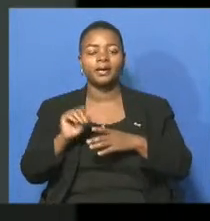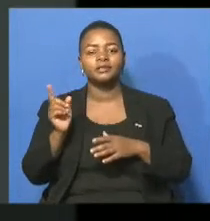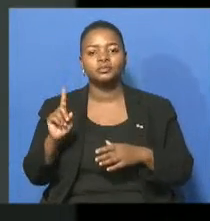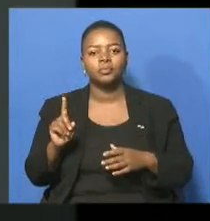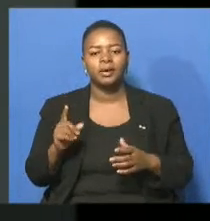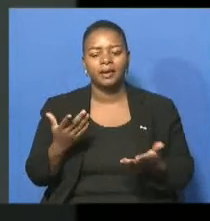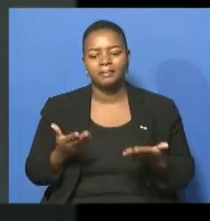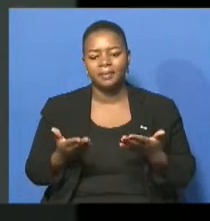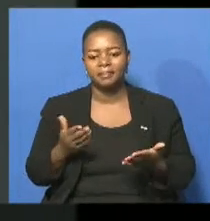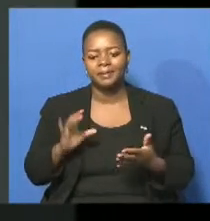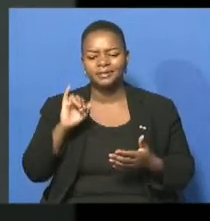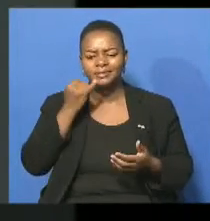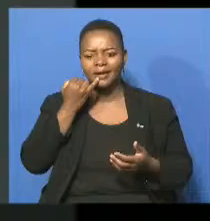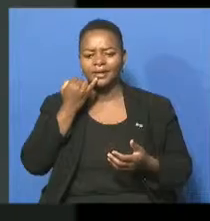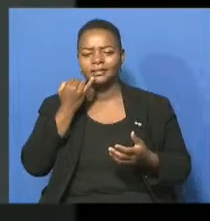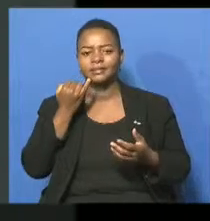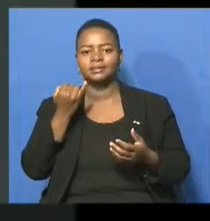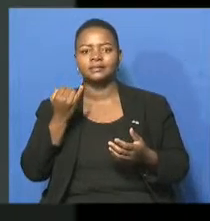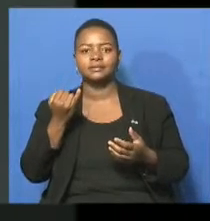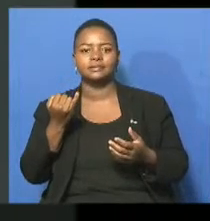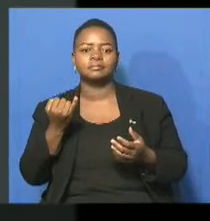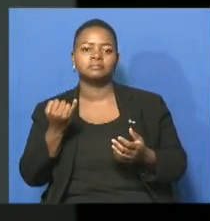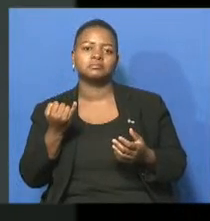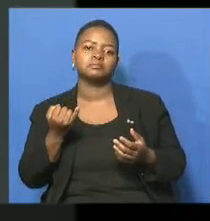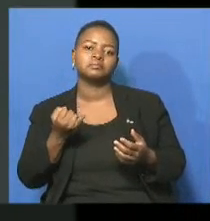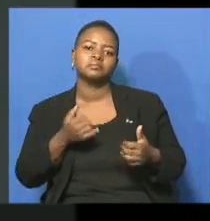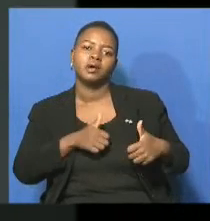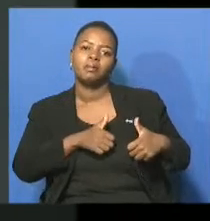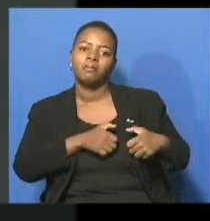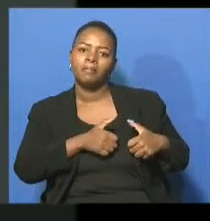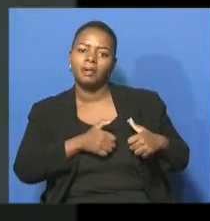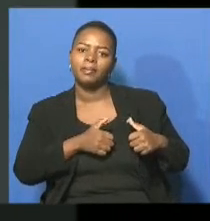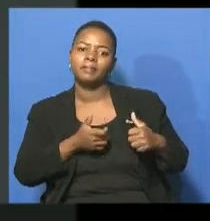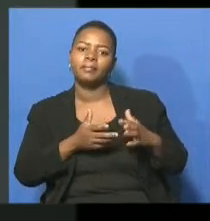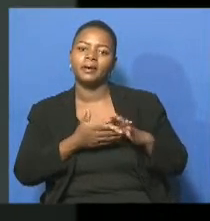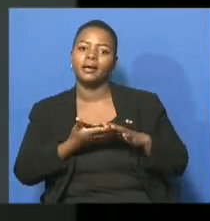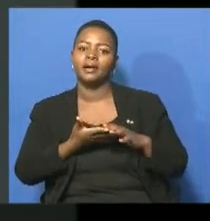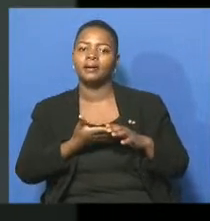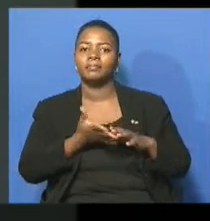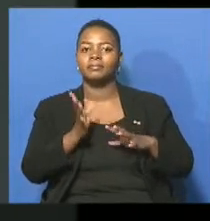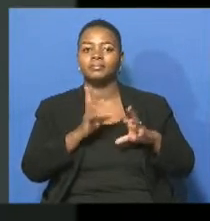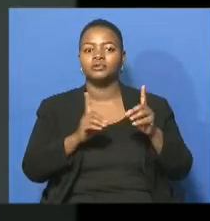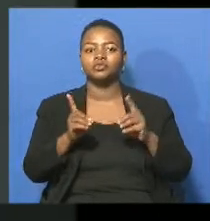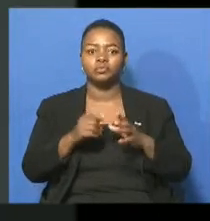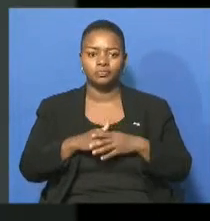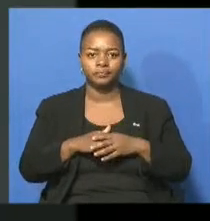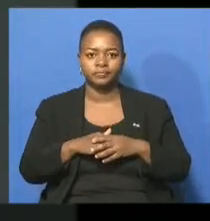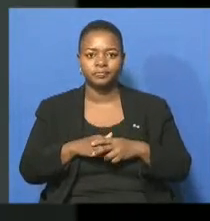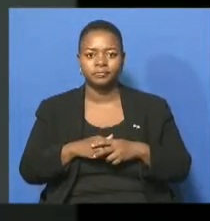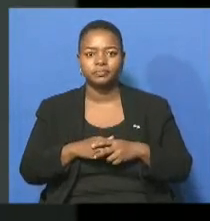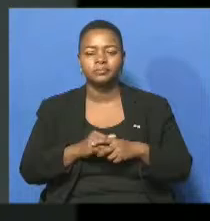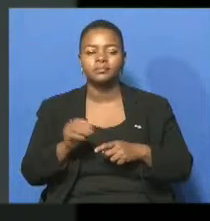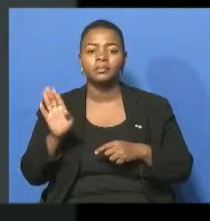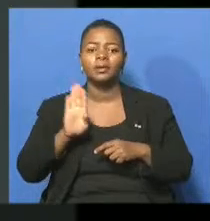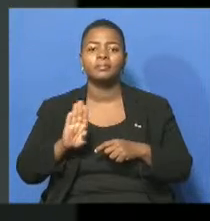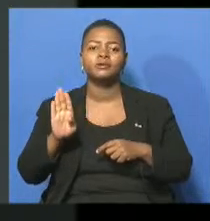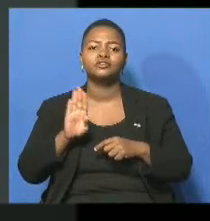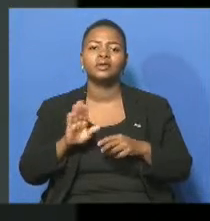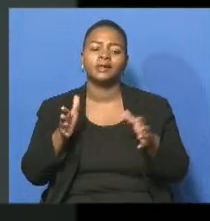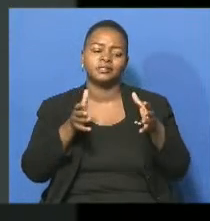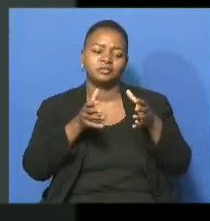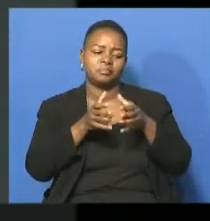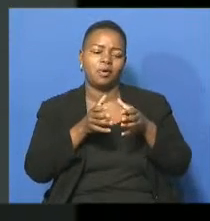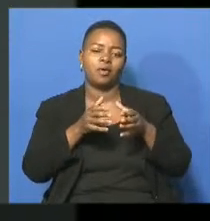which jealous partners go. Botswana is a relatively small country, so chances